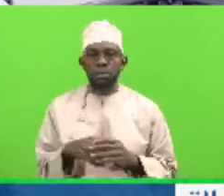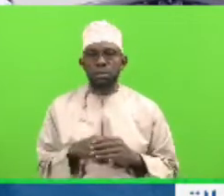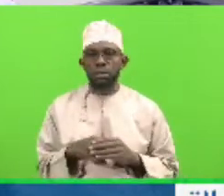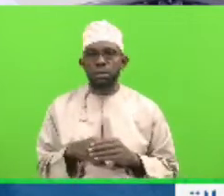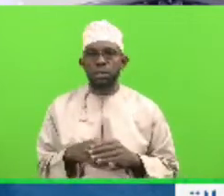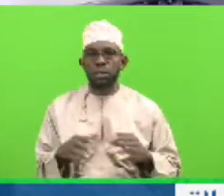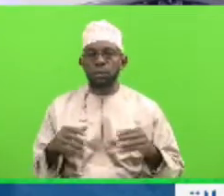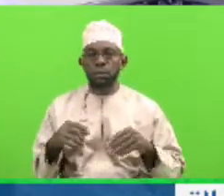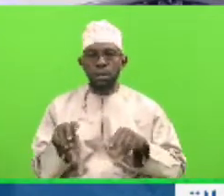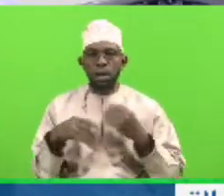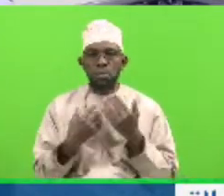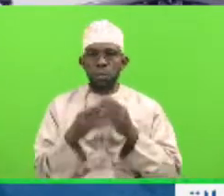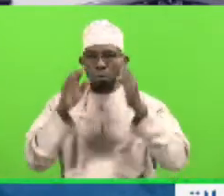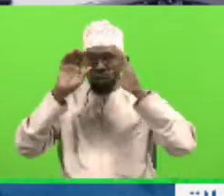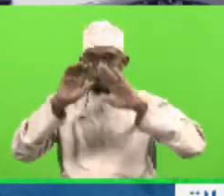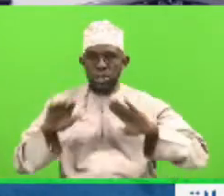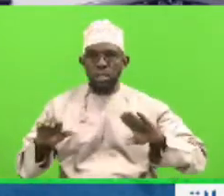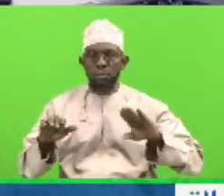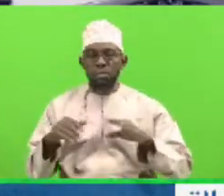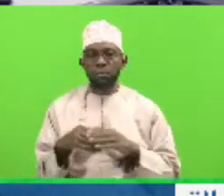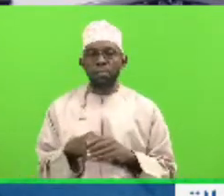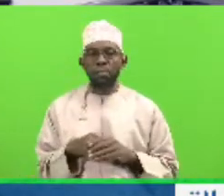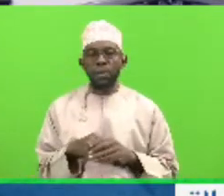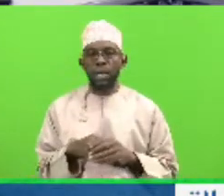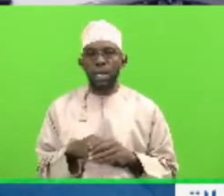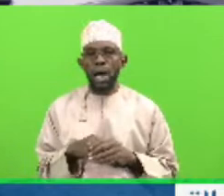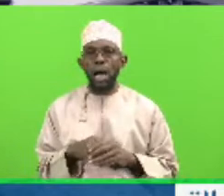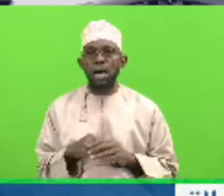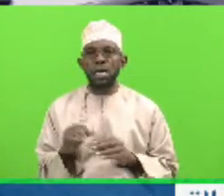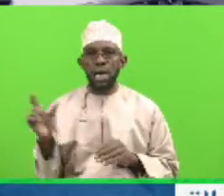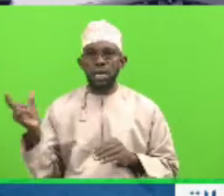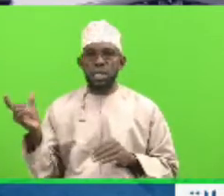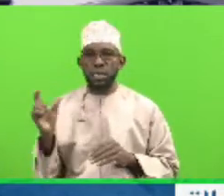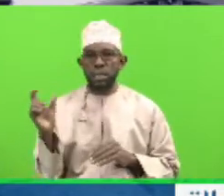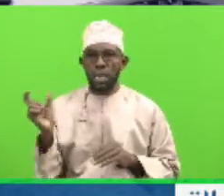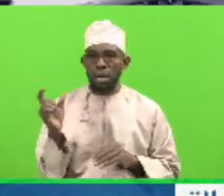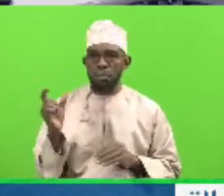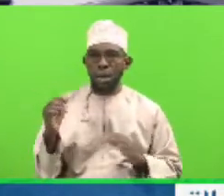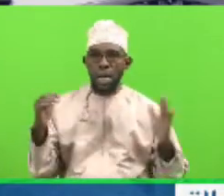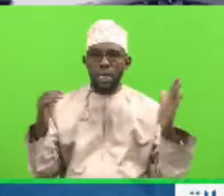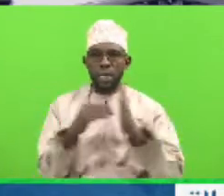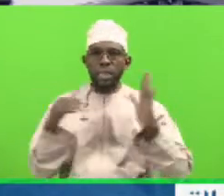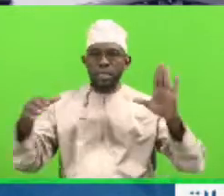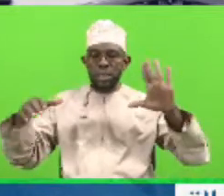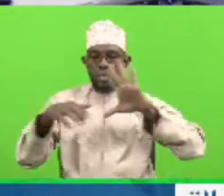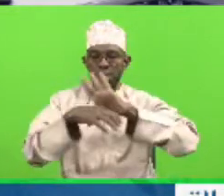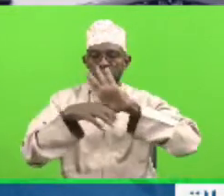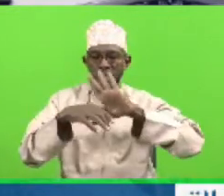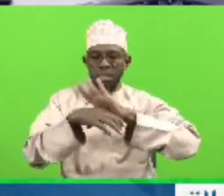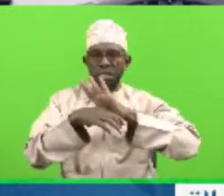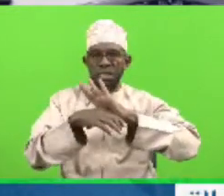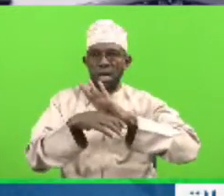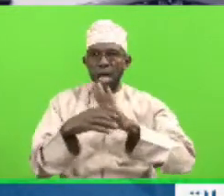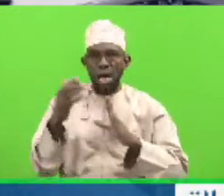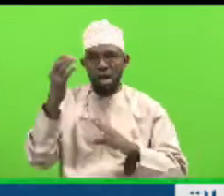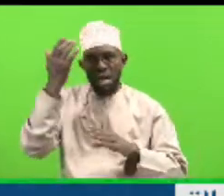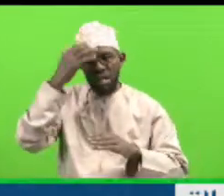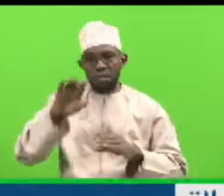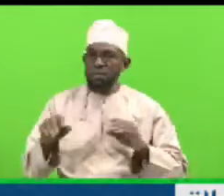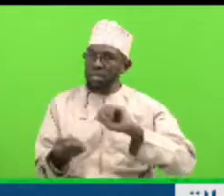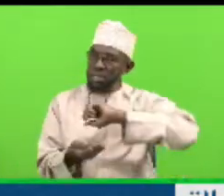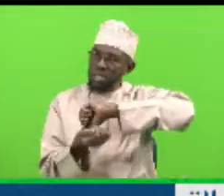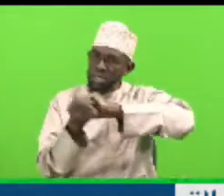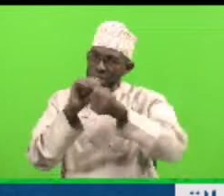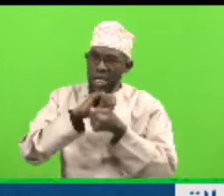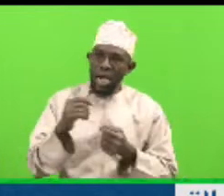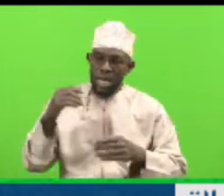The position of Muslims and Islam against homosexuality will never change ila yawm